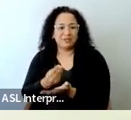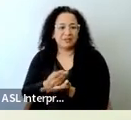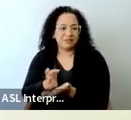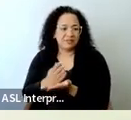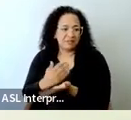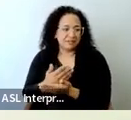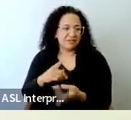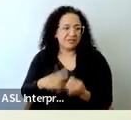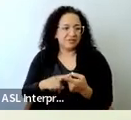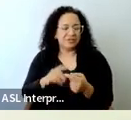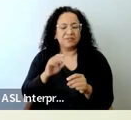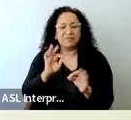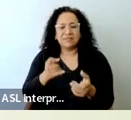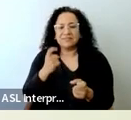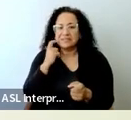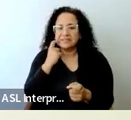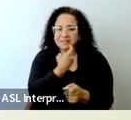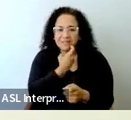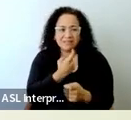fillings for my teeth.